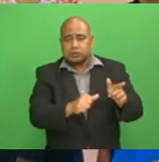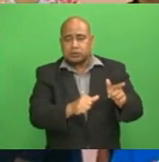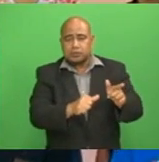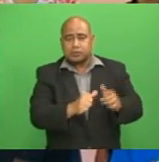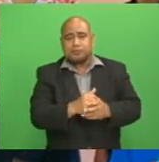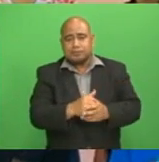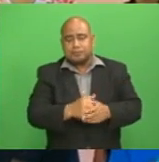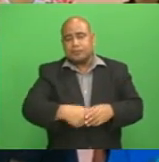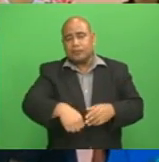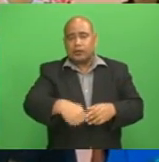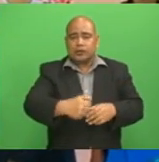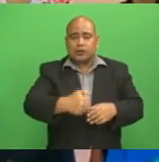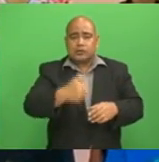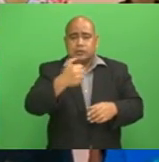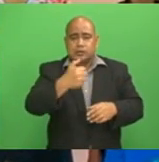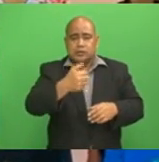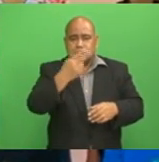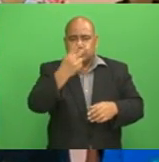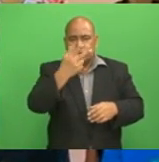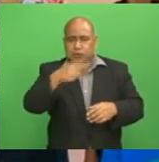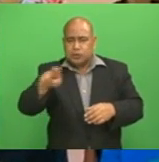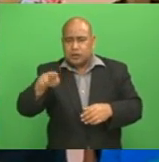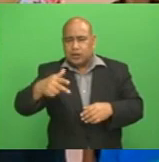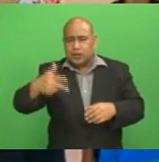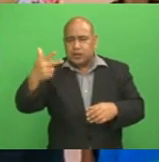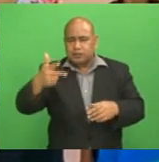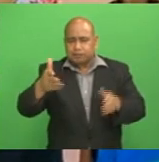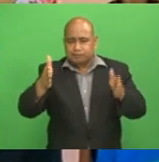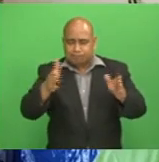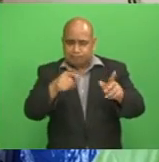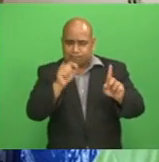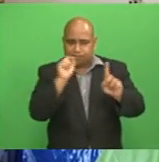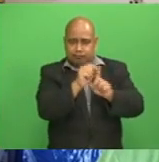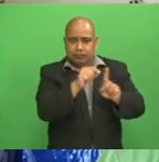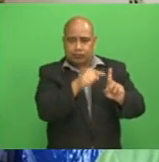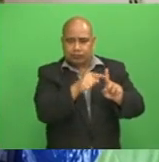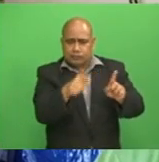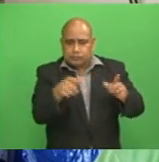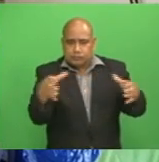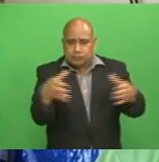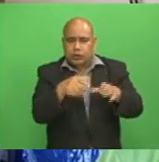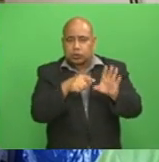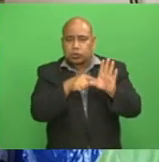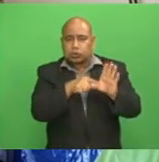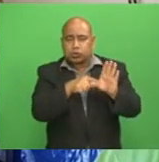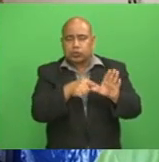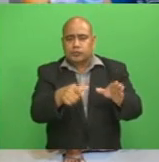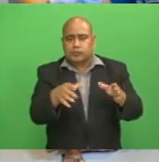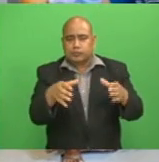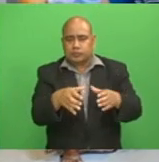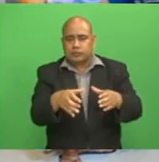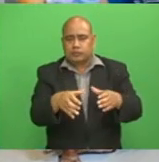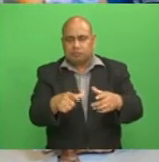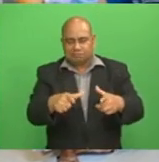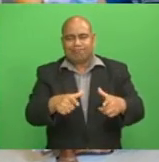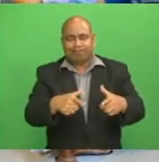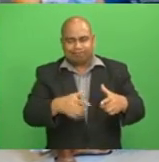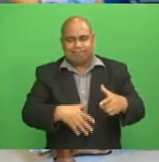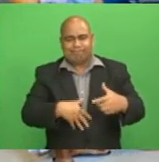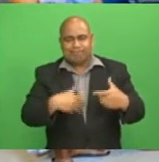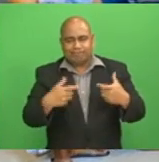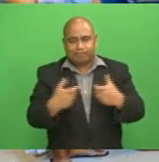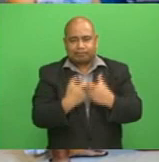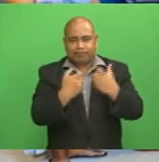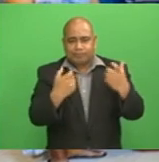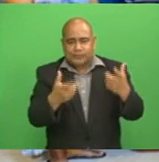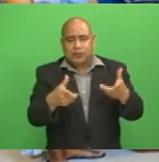18. These are the target group, that youth groups that they face these challenges. The group is expected